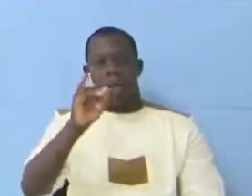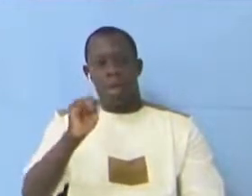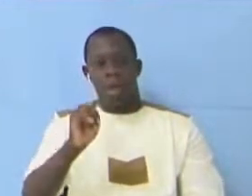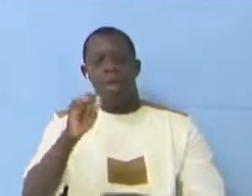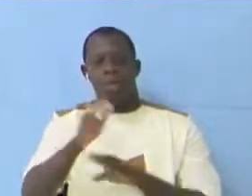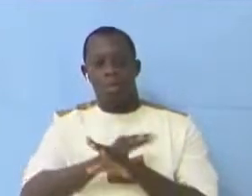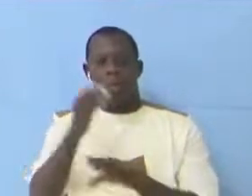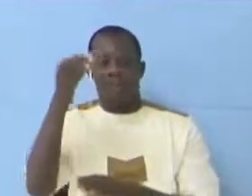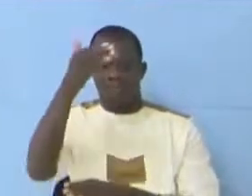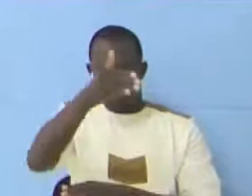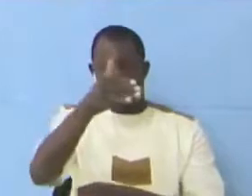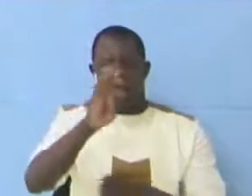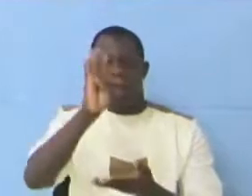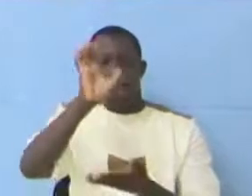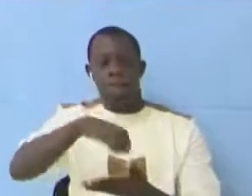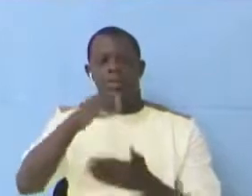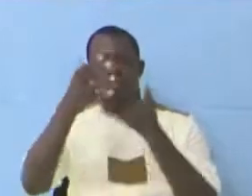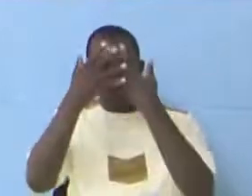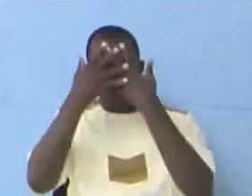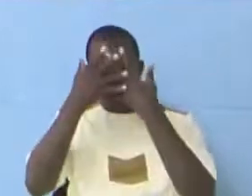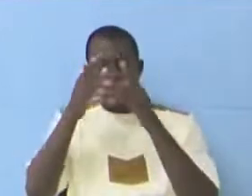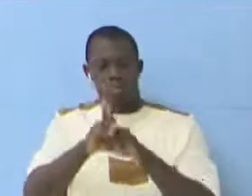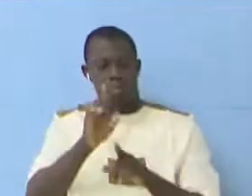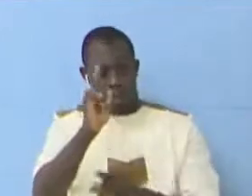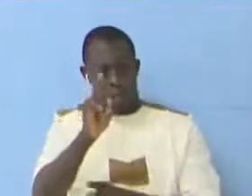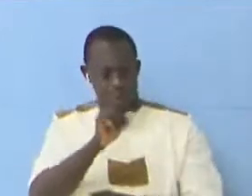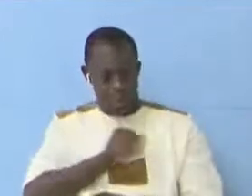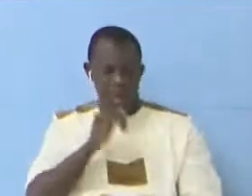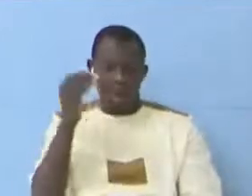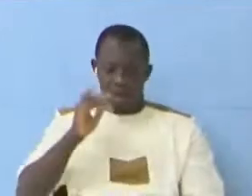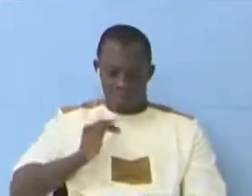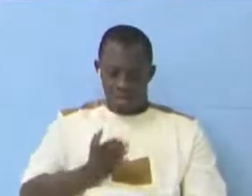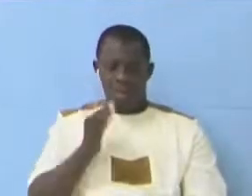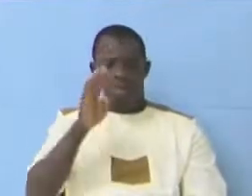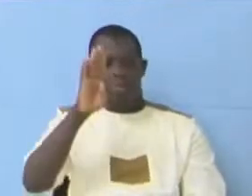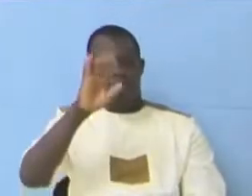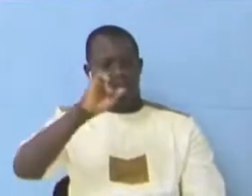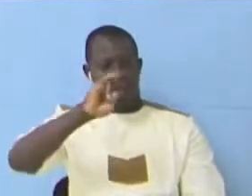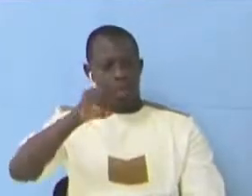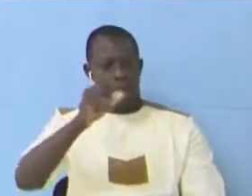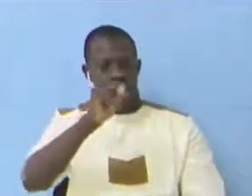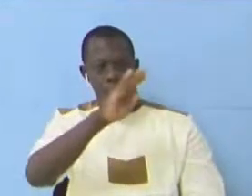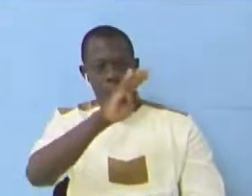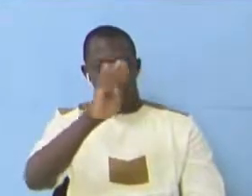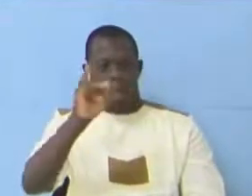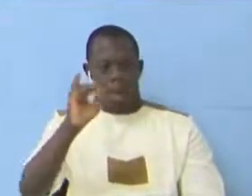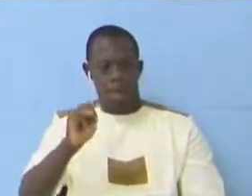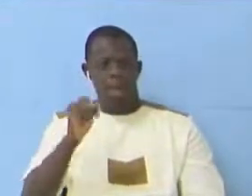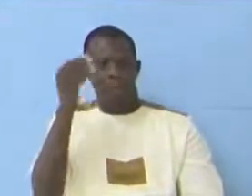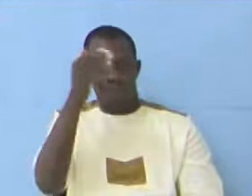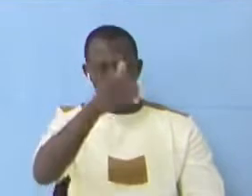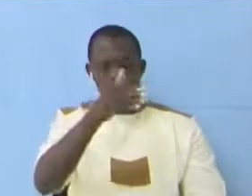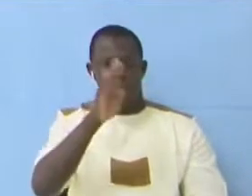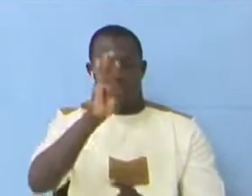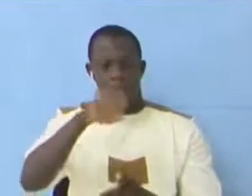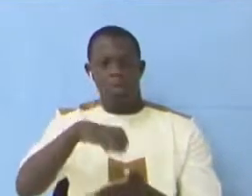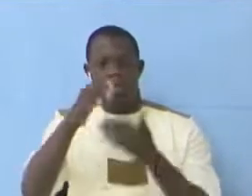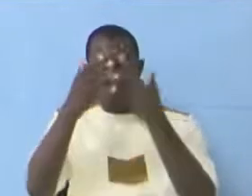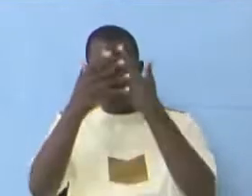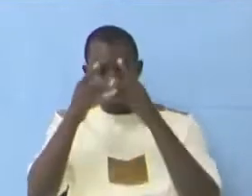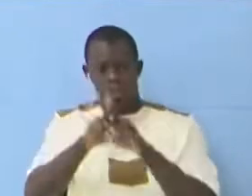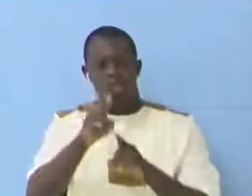there. xam ndax nag gannaaw loolu la Mrs. Jabi ñëw mile 2 waaye nag ñëw na fa. Were you subsequently prosecuted of this